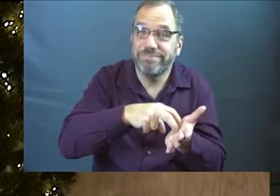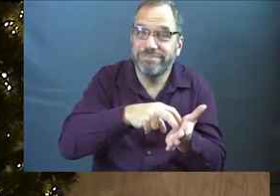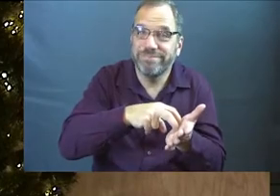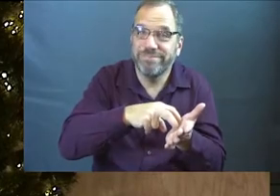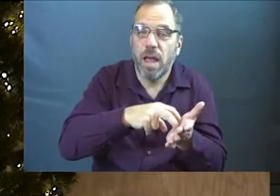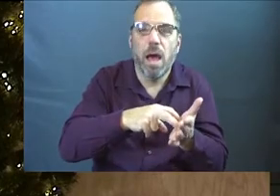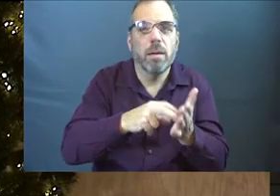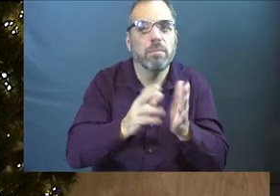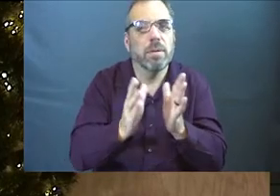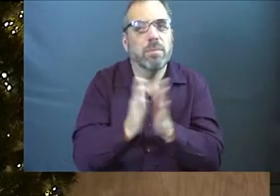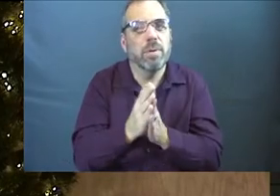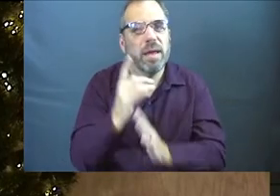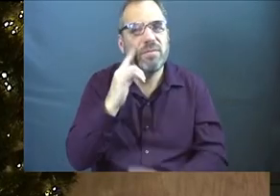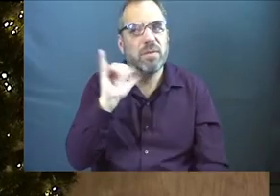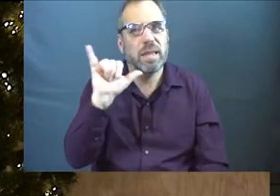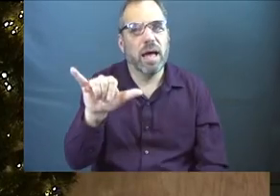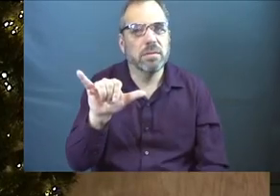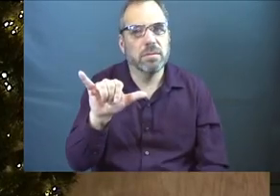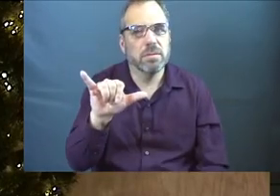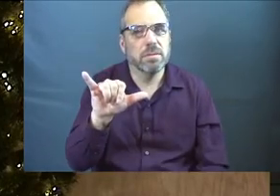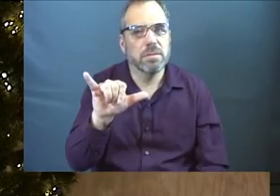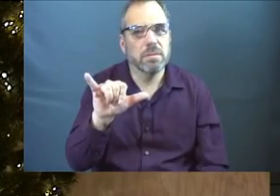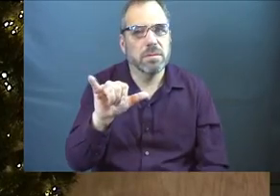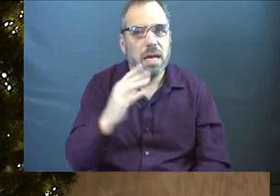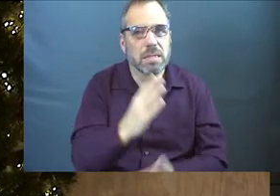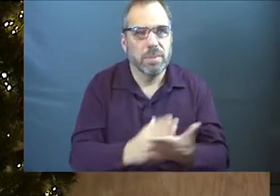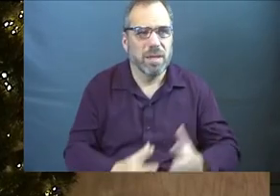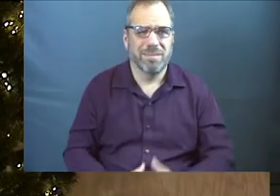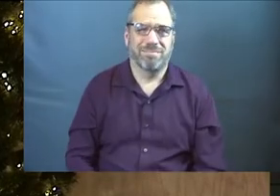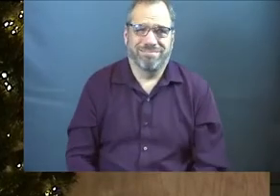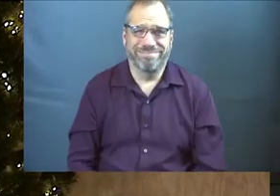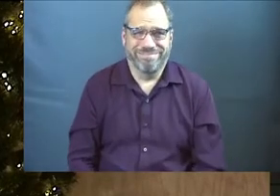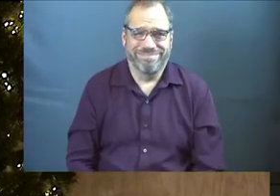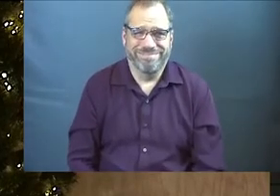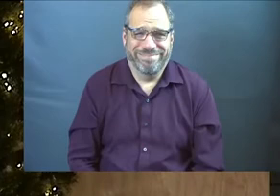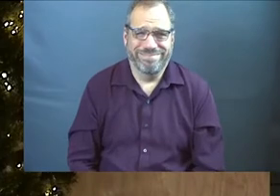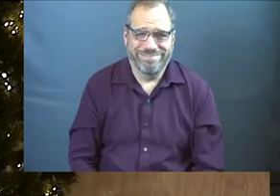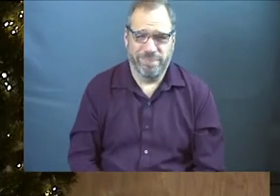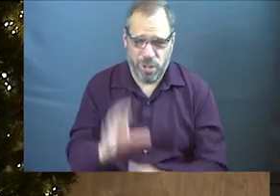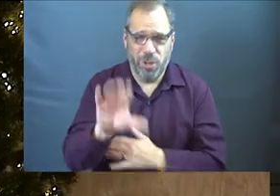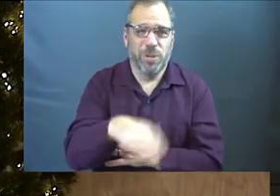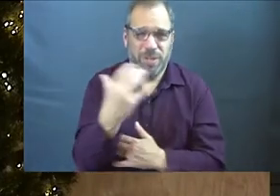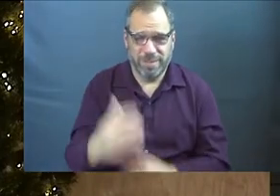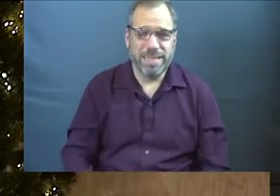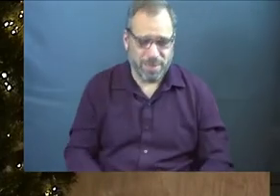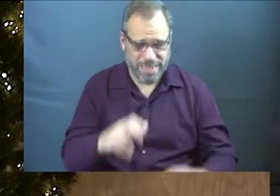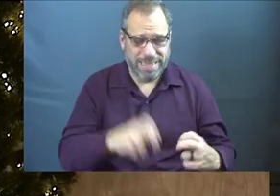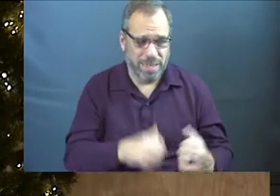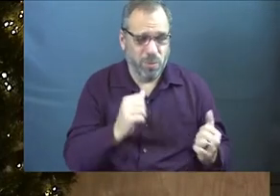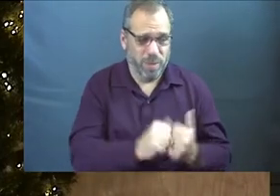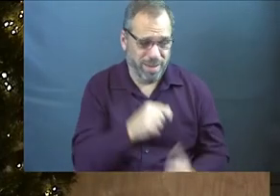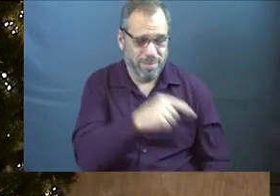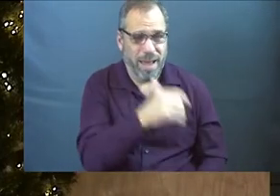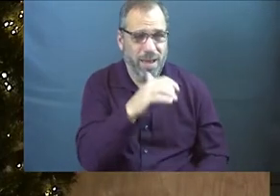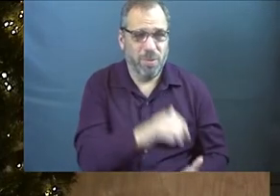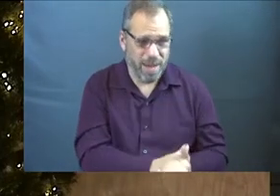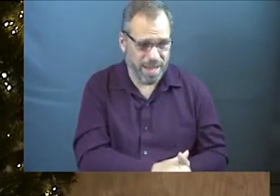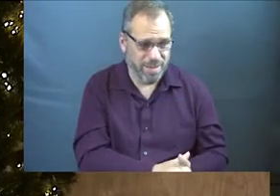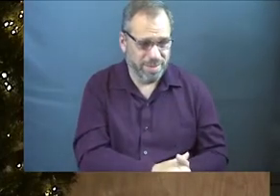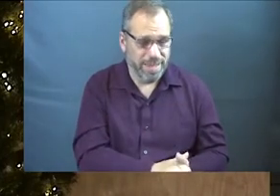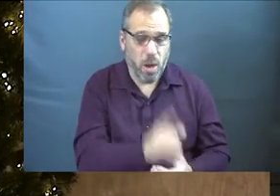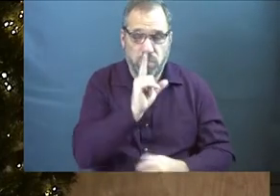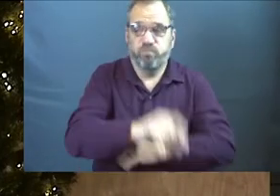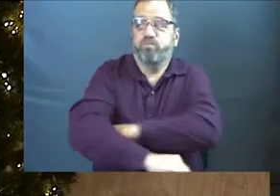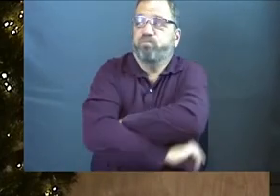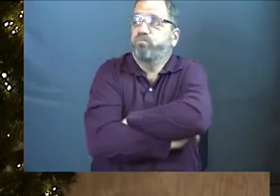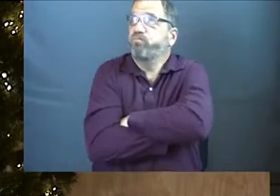But we got to pray for it. And so some of you are like, I'm going to go into Christmas and I'm going to sit down with that person who I'm going to give the